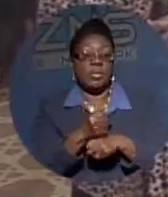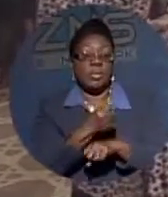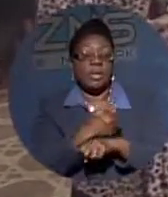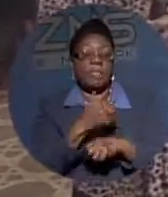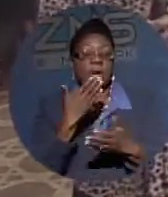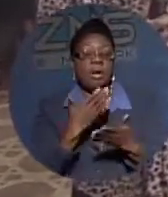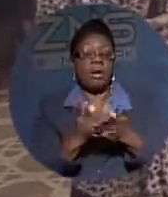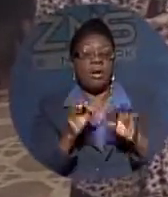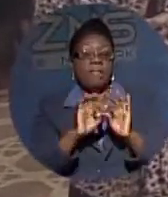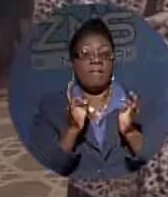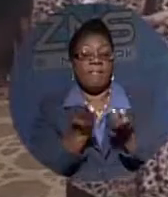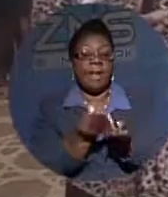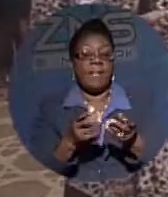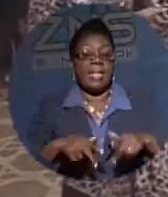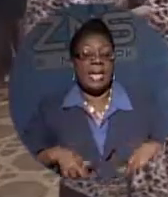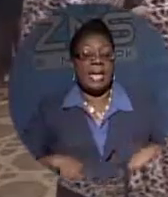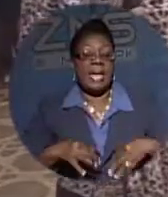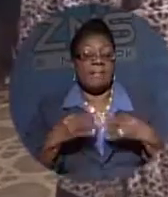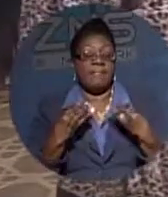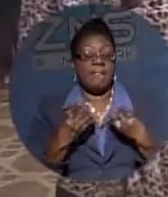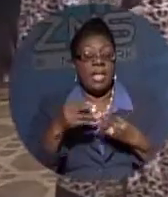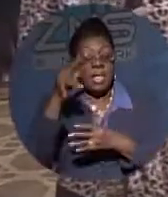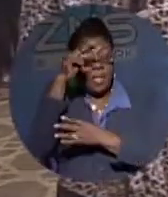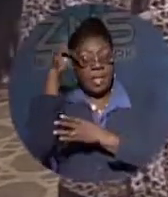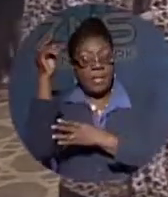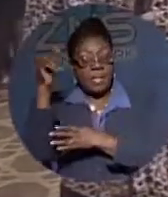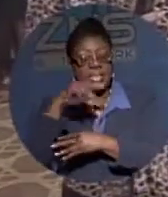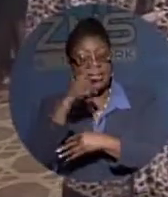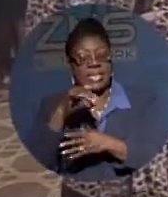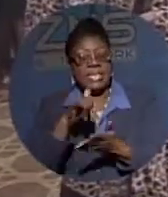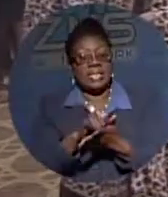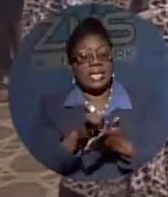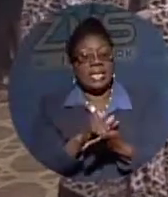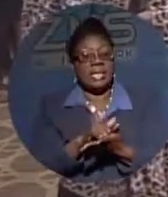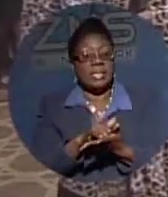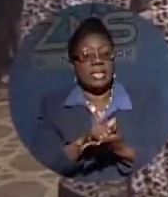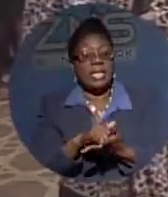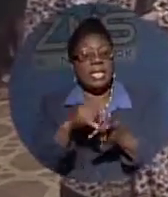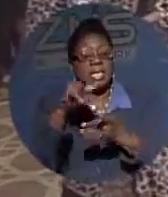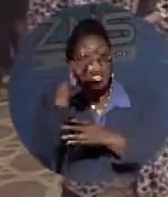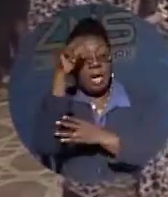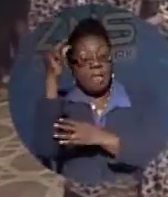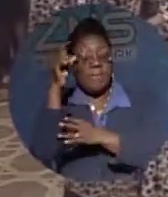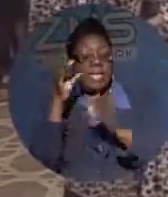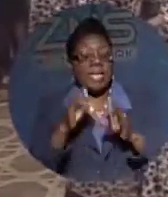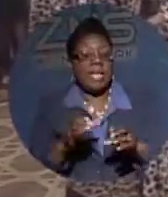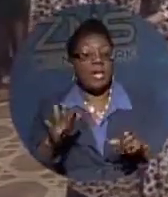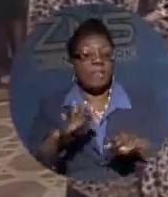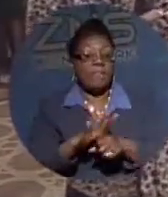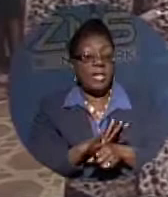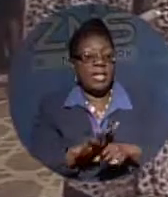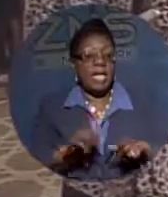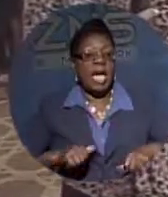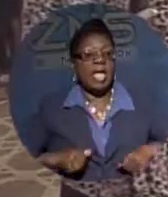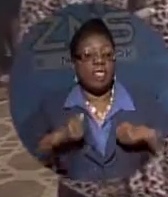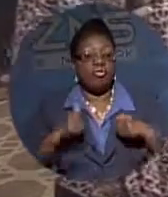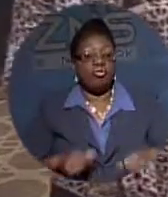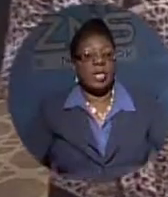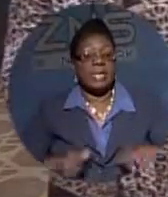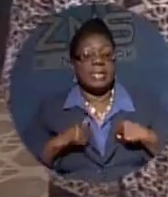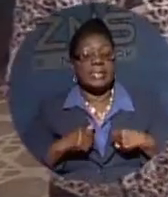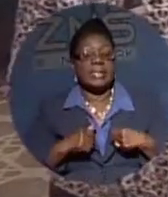life or the role of civil society. The Prime Minister also telling persons here that the government cannot fully address